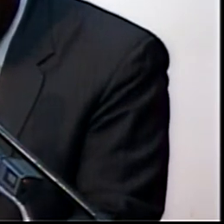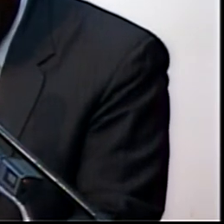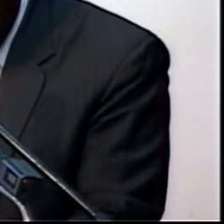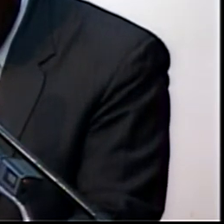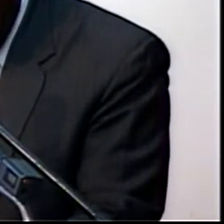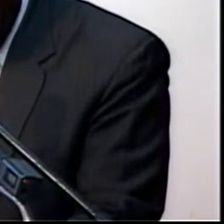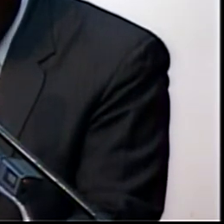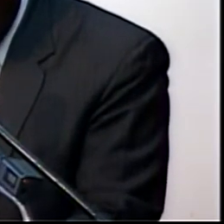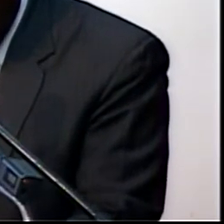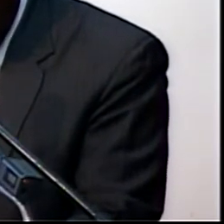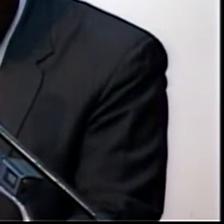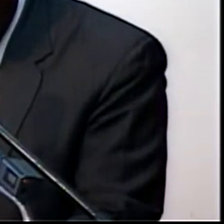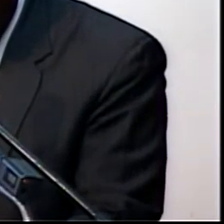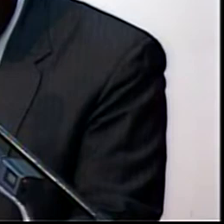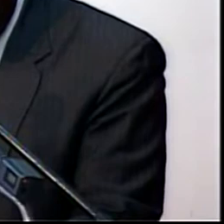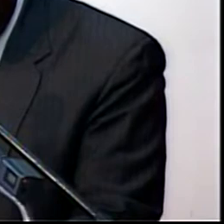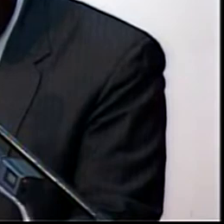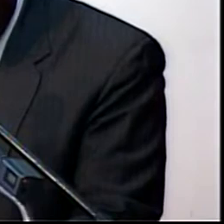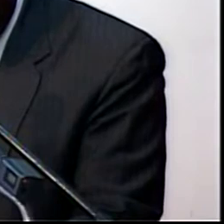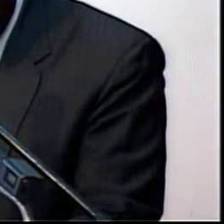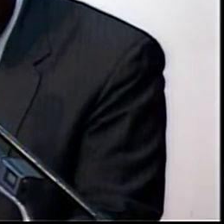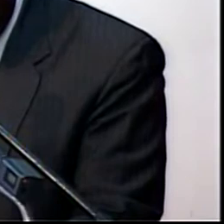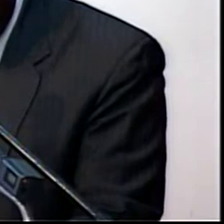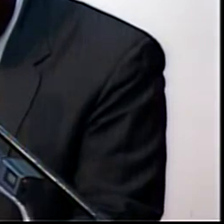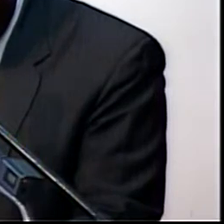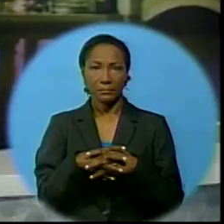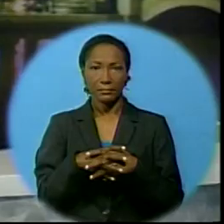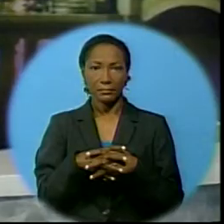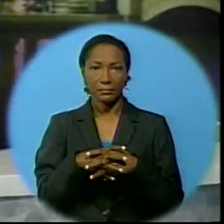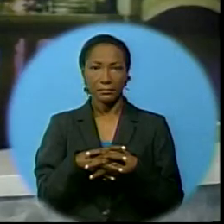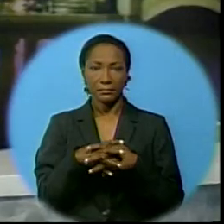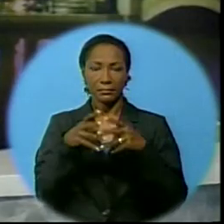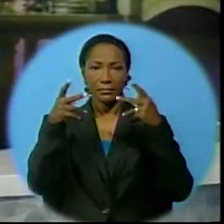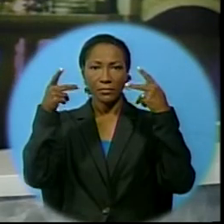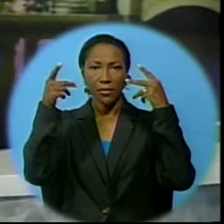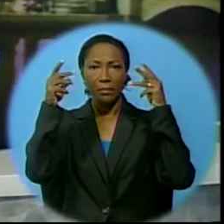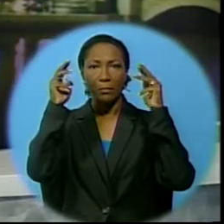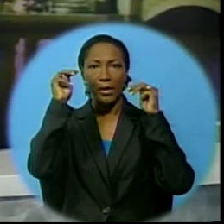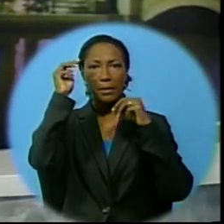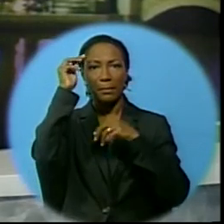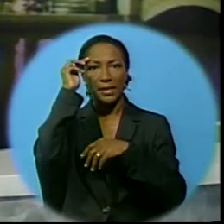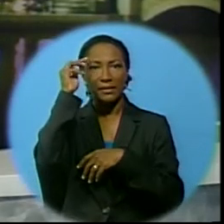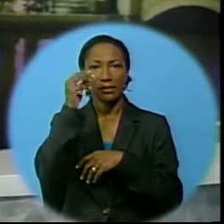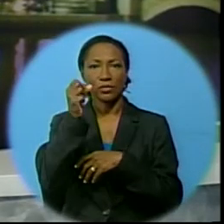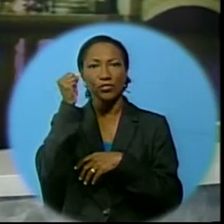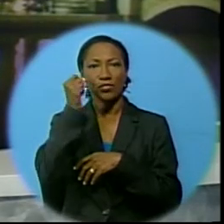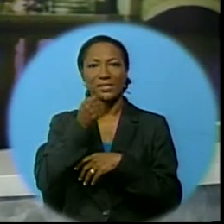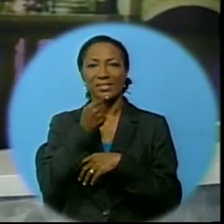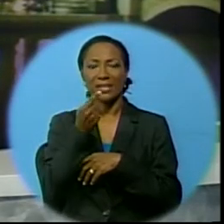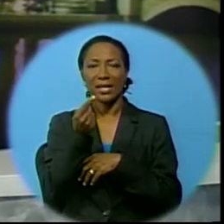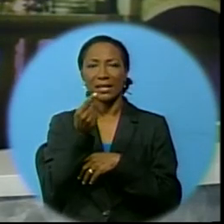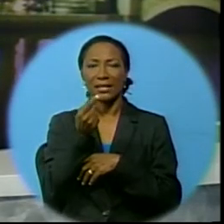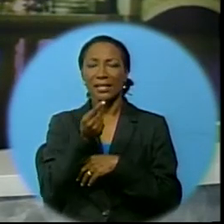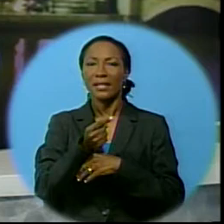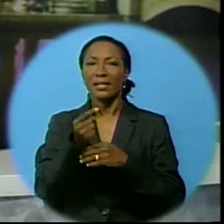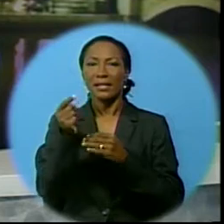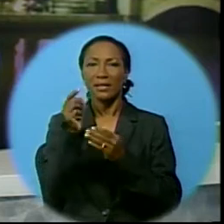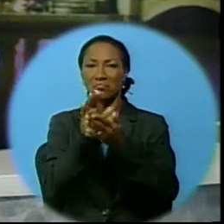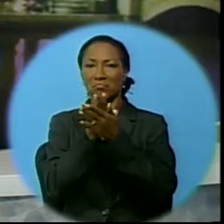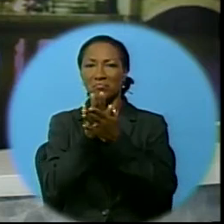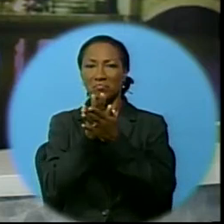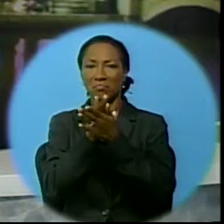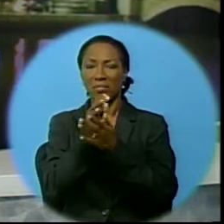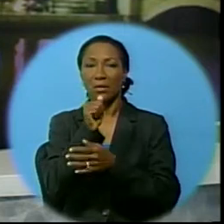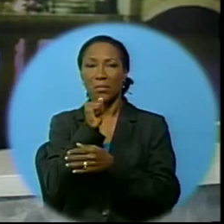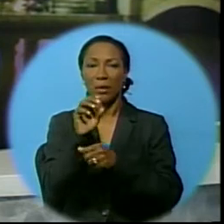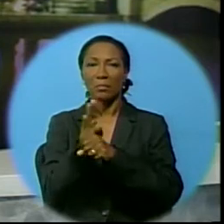this effort has been reaping much success. Prime Minister Stewart has also lauded the private sector for setting